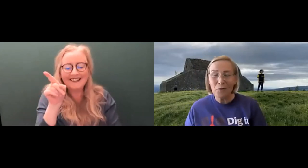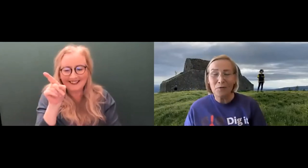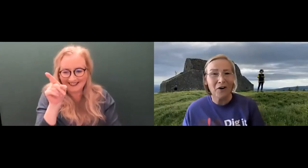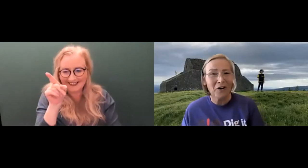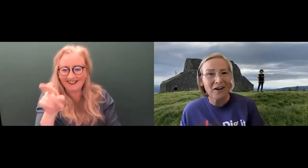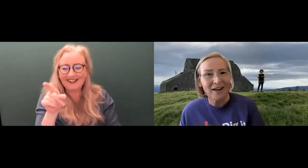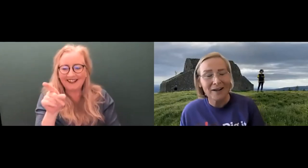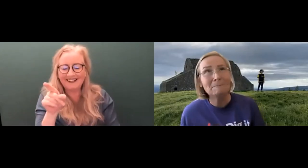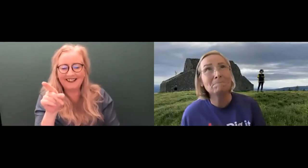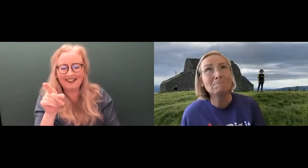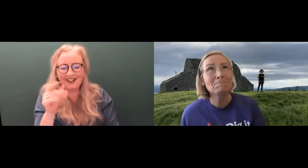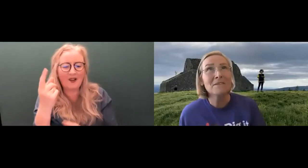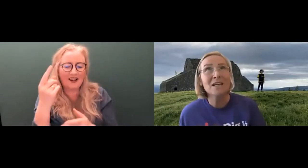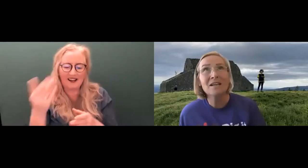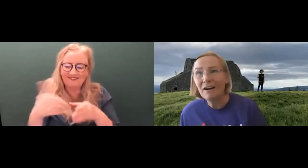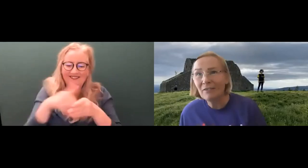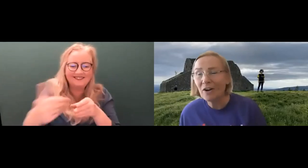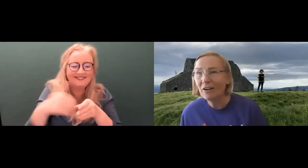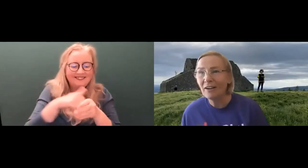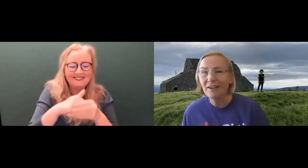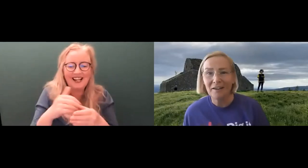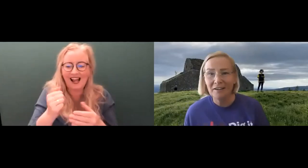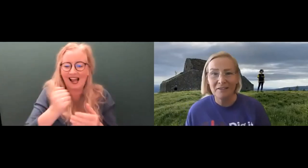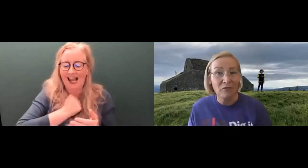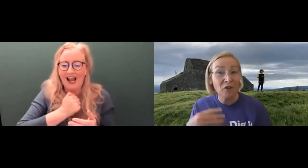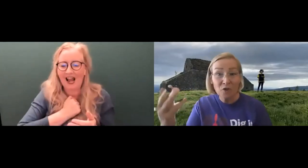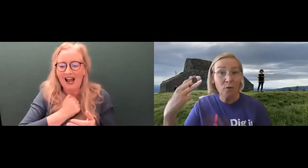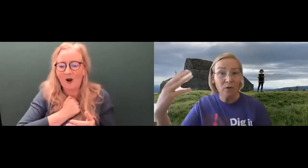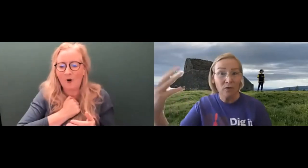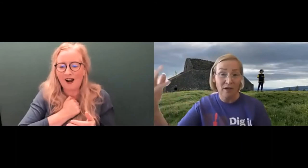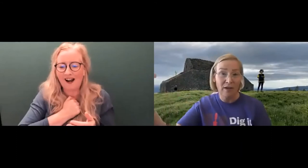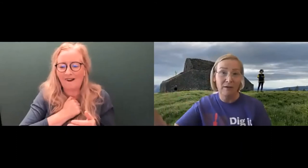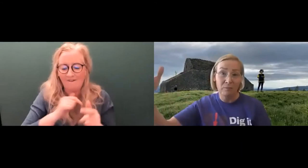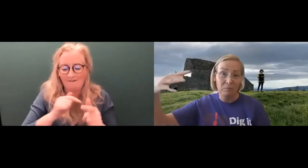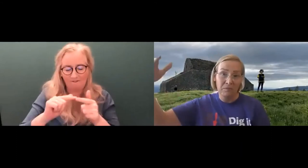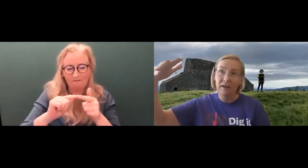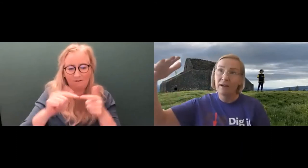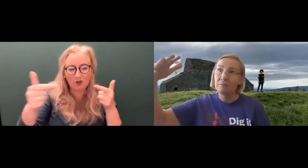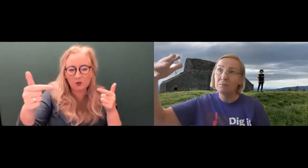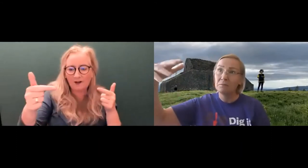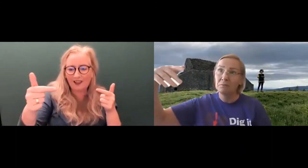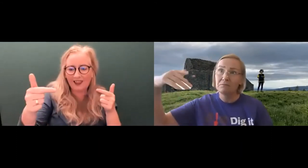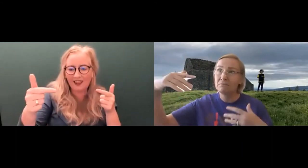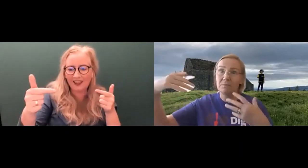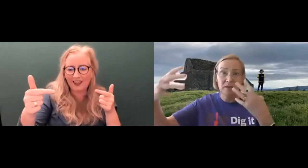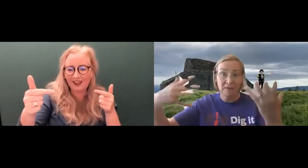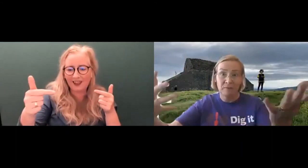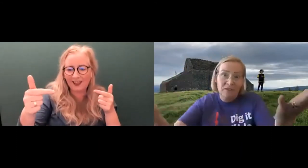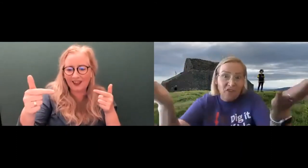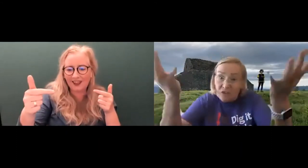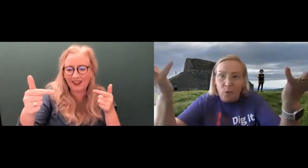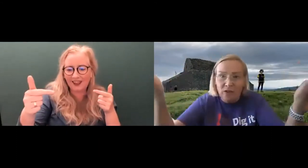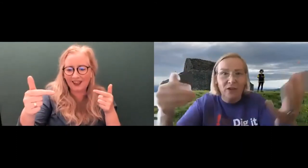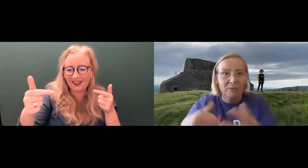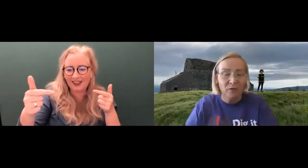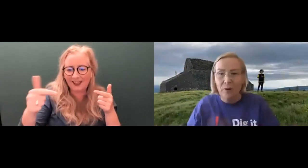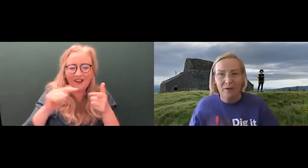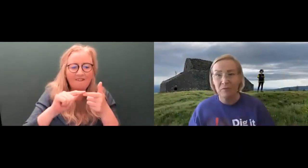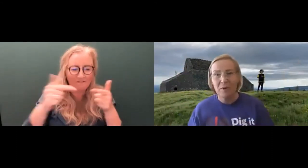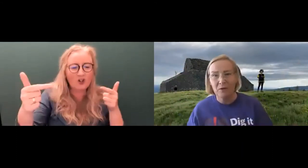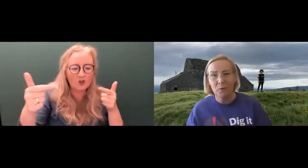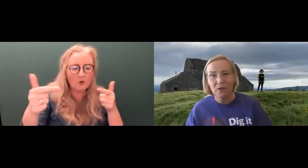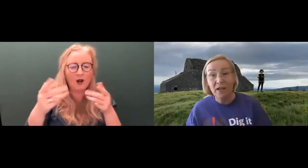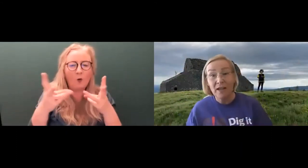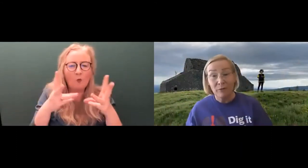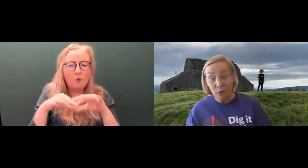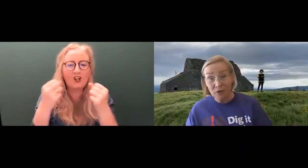a few of our virtual workshops for want